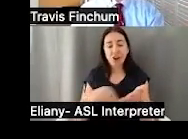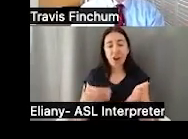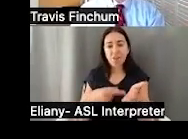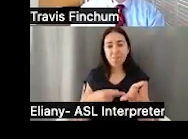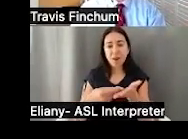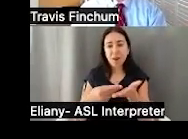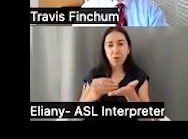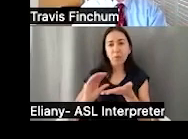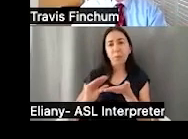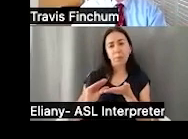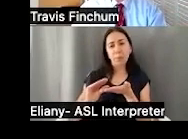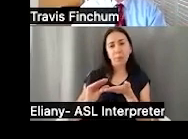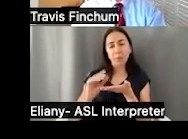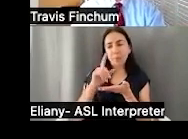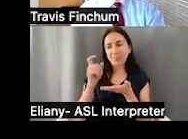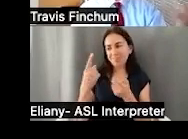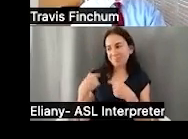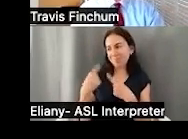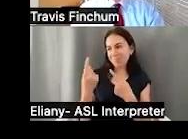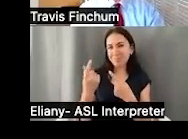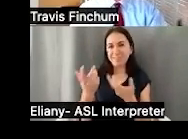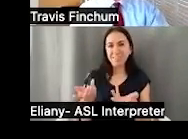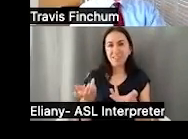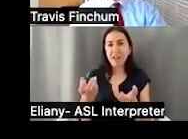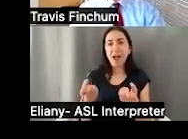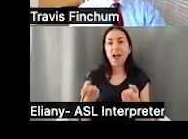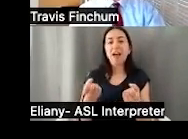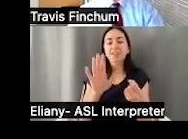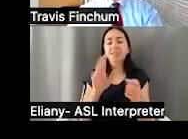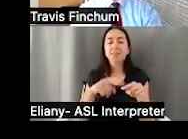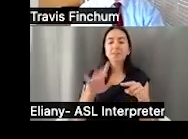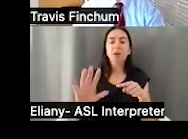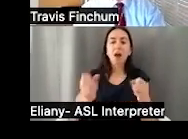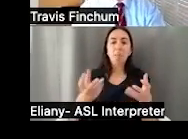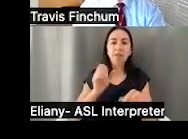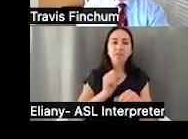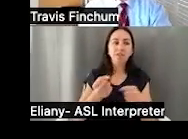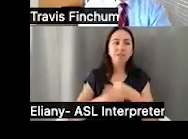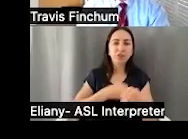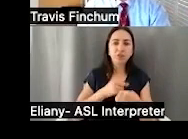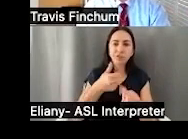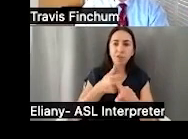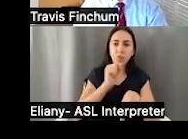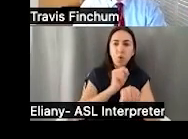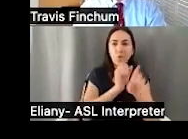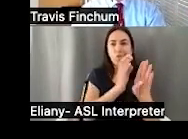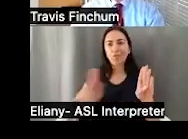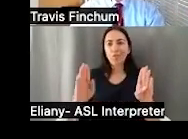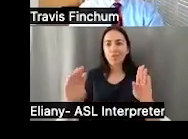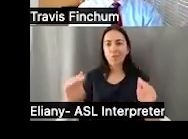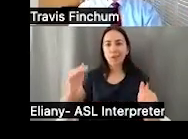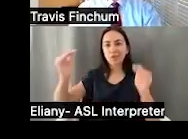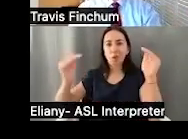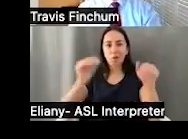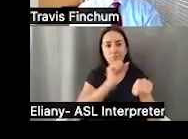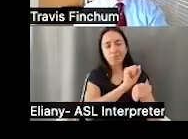it's based upon how much you've made during your entire adult life, your entire working life. So that same person,